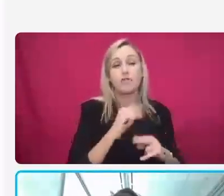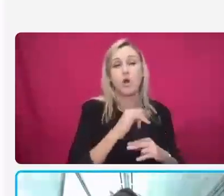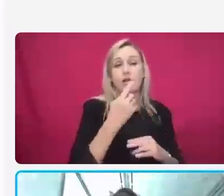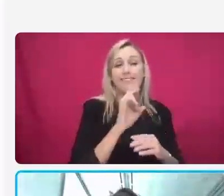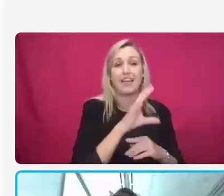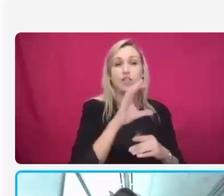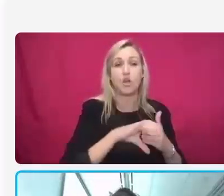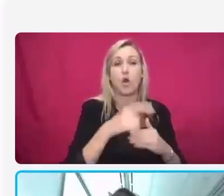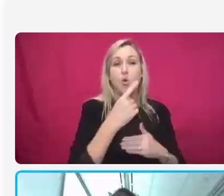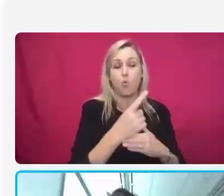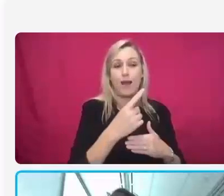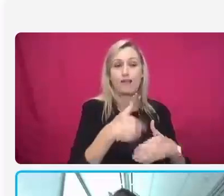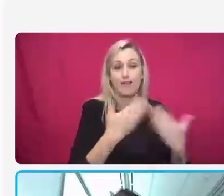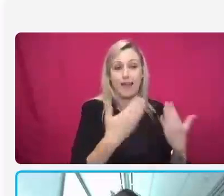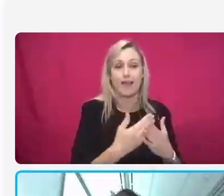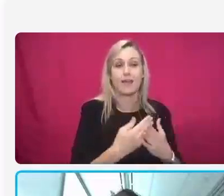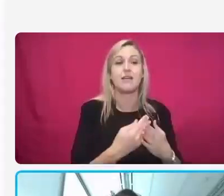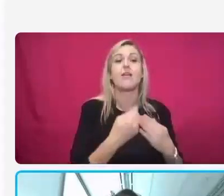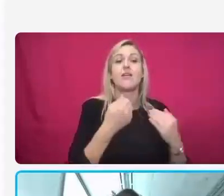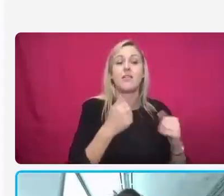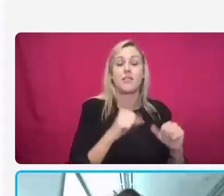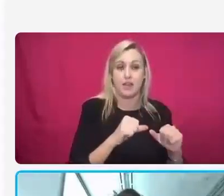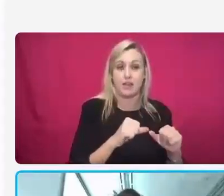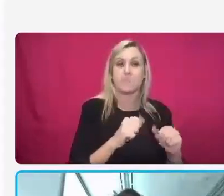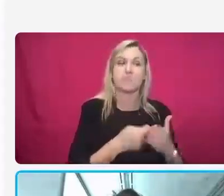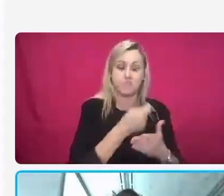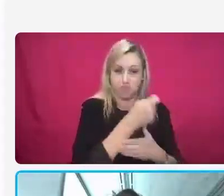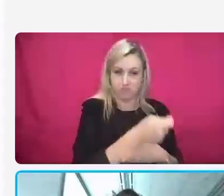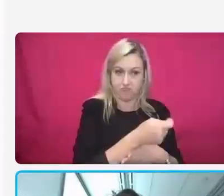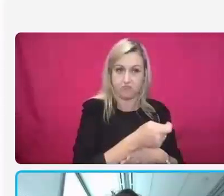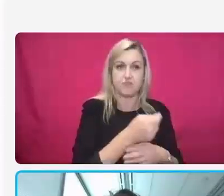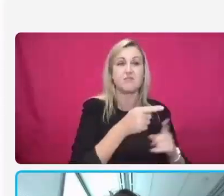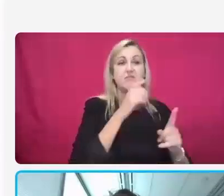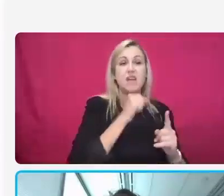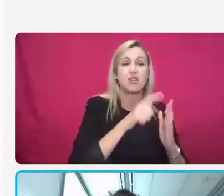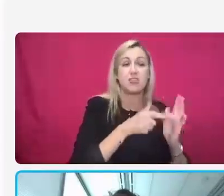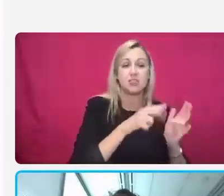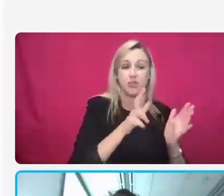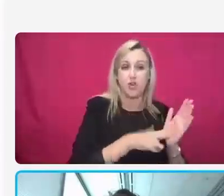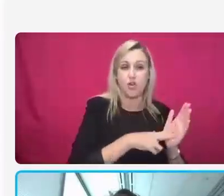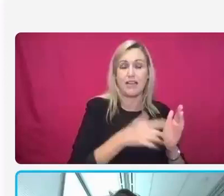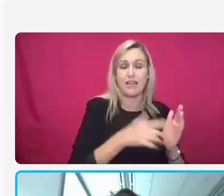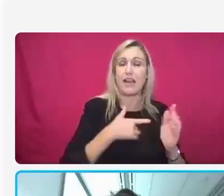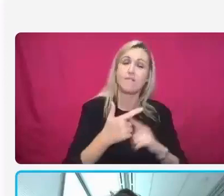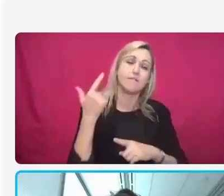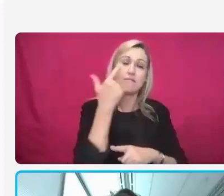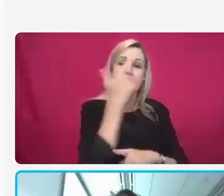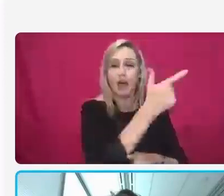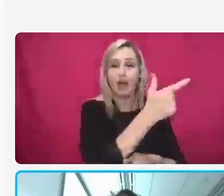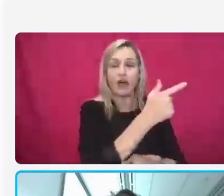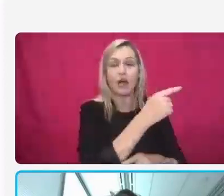this price, the following funding would be payable. In regards to John, who is a resident in a very remote facility with